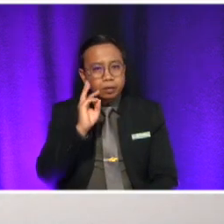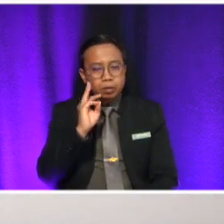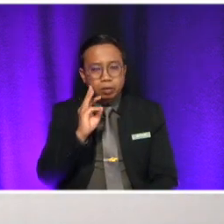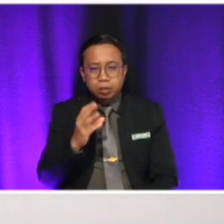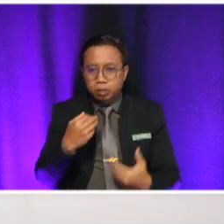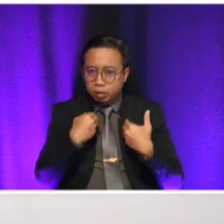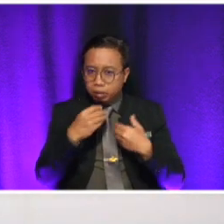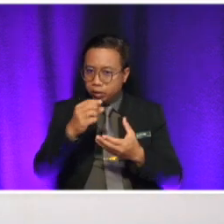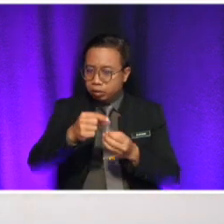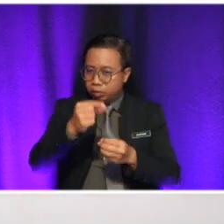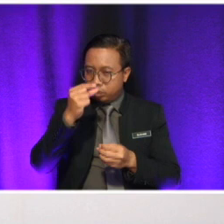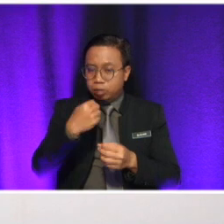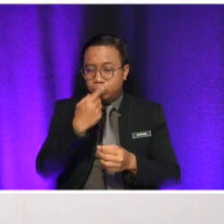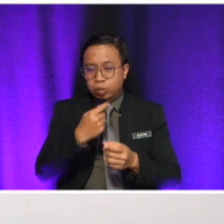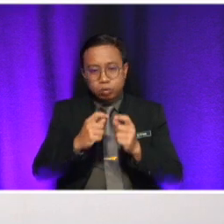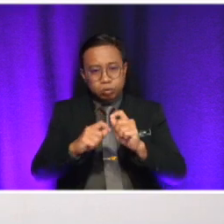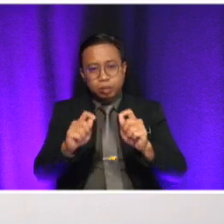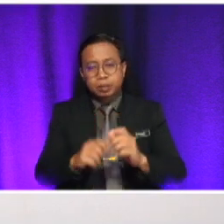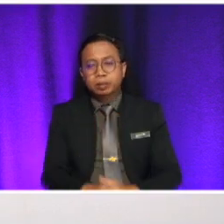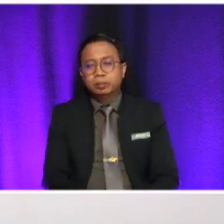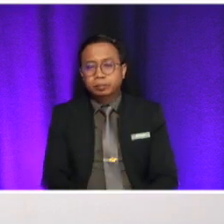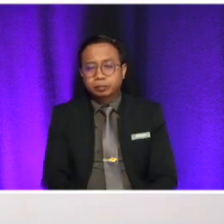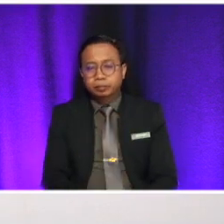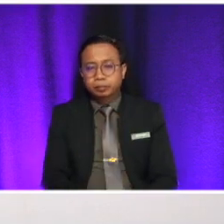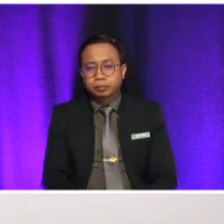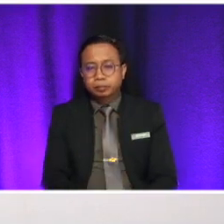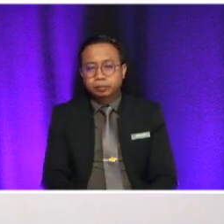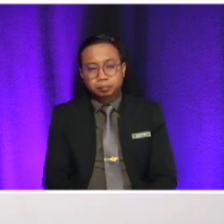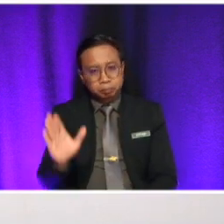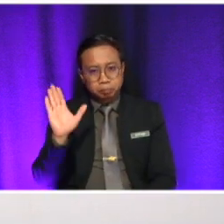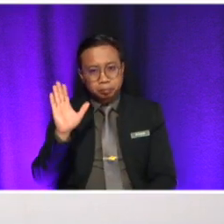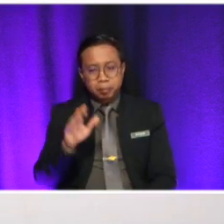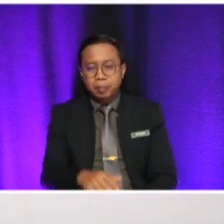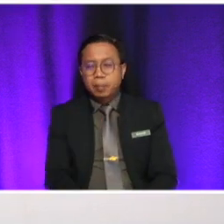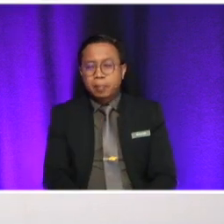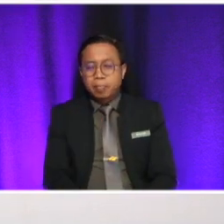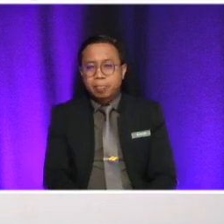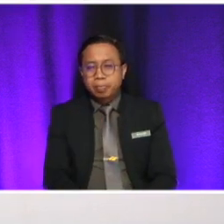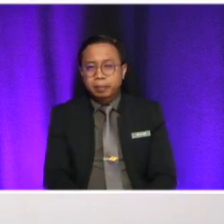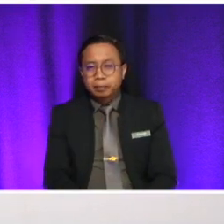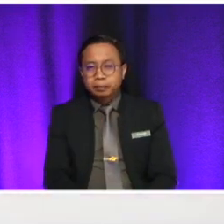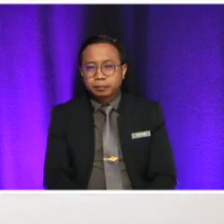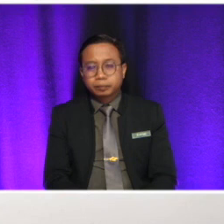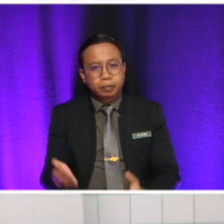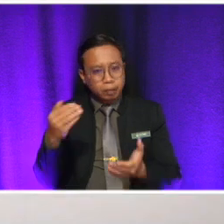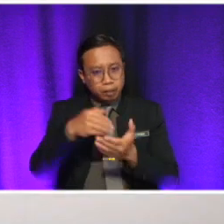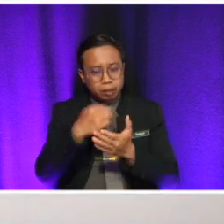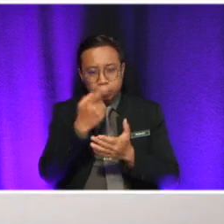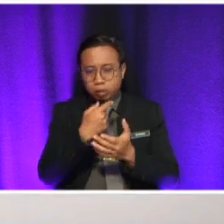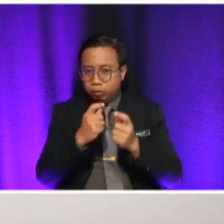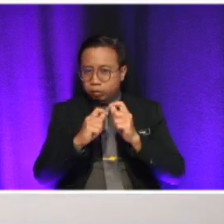yes. All right. Who would like to go? Who's next? Raise your hand. Come on, girls. Not Rowena again. Who would like to